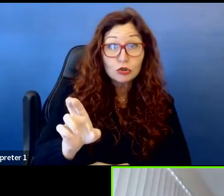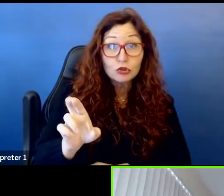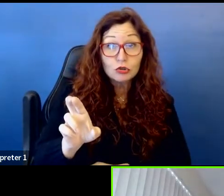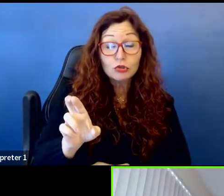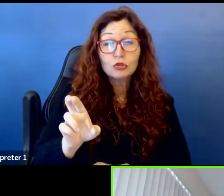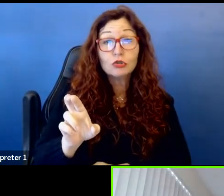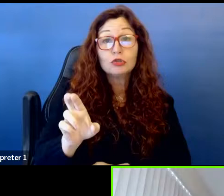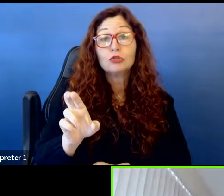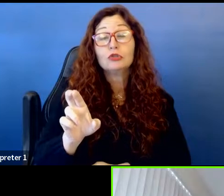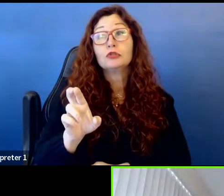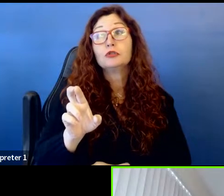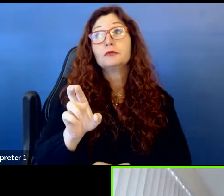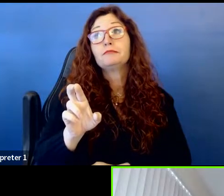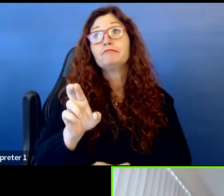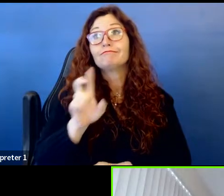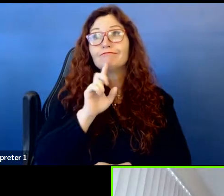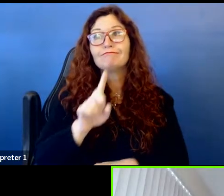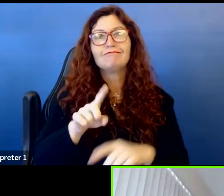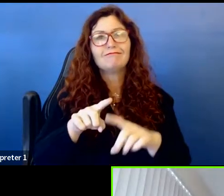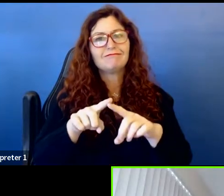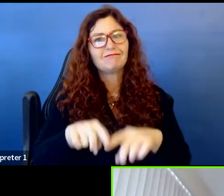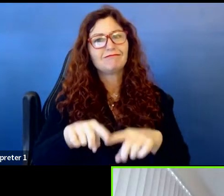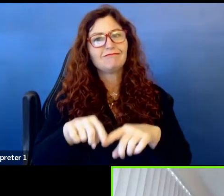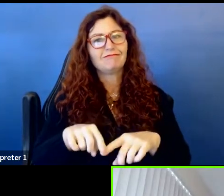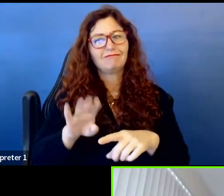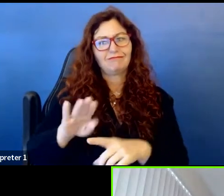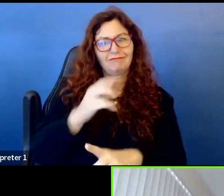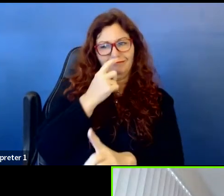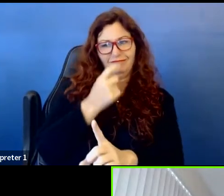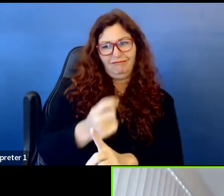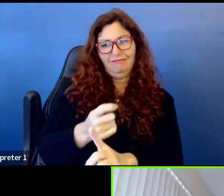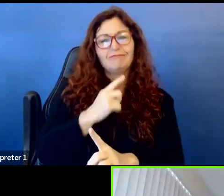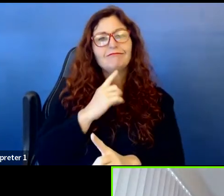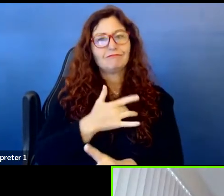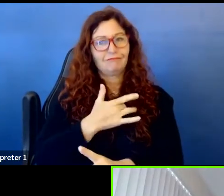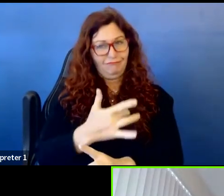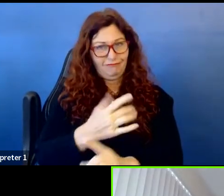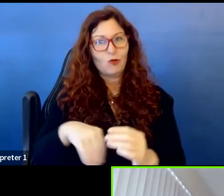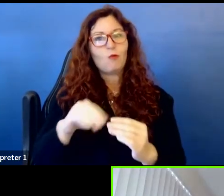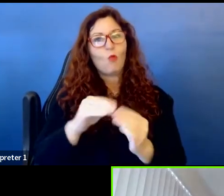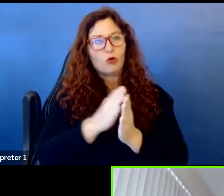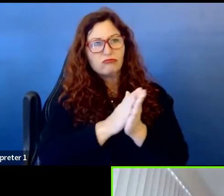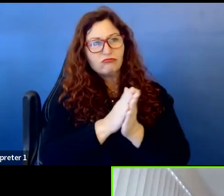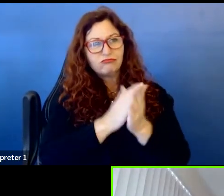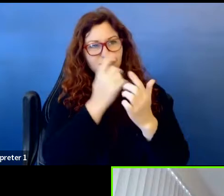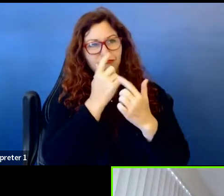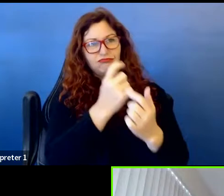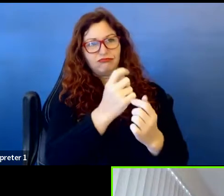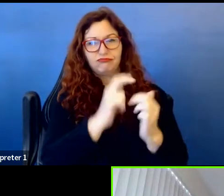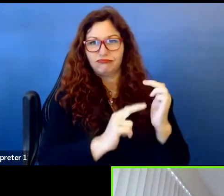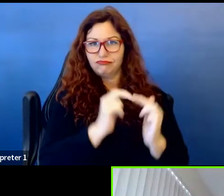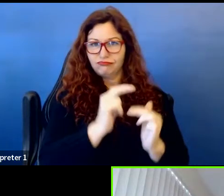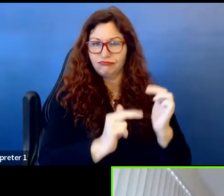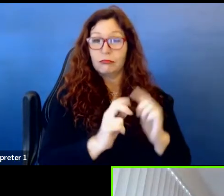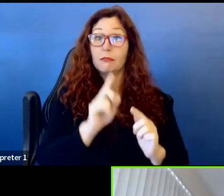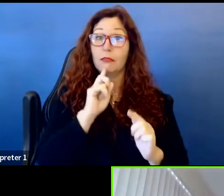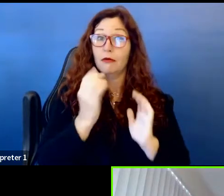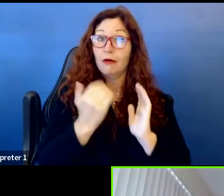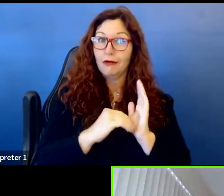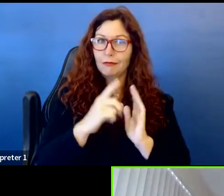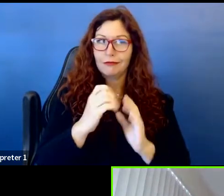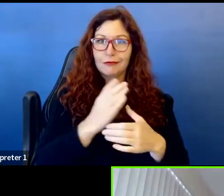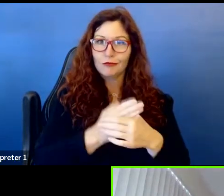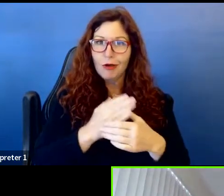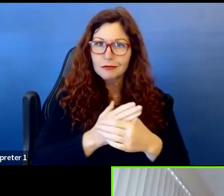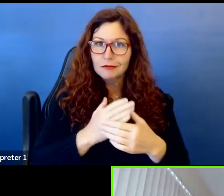what their experience is might be more interested in careers in the trades but like i said because of the harassment and exclusion might not you know